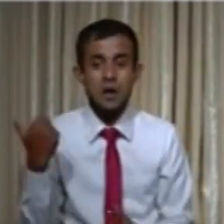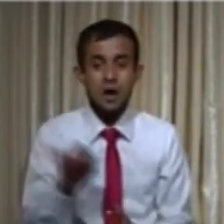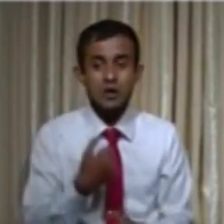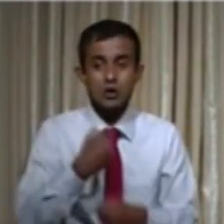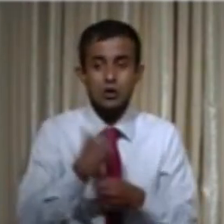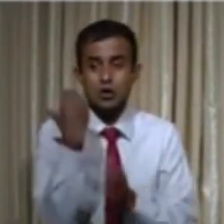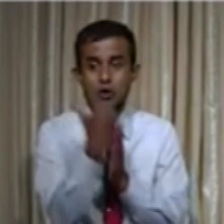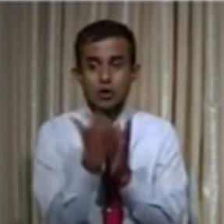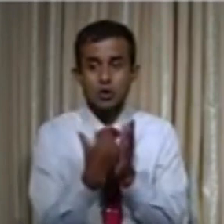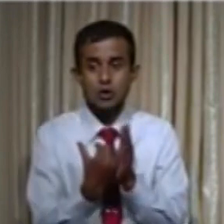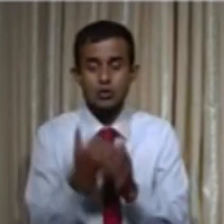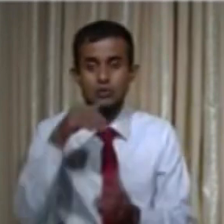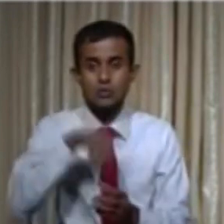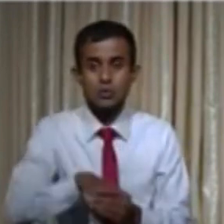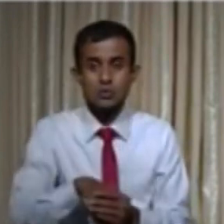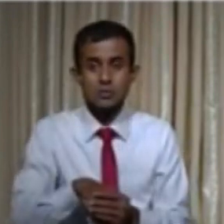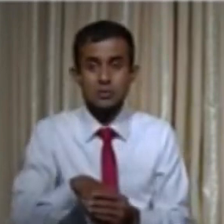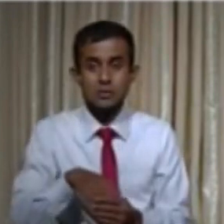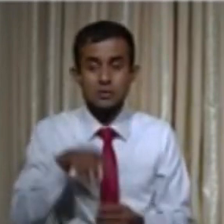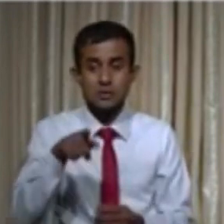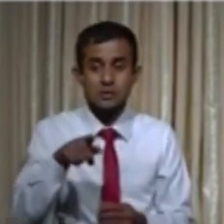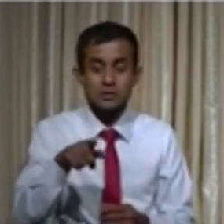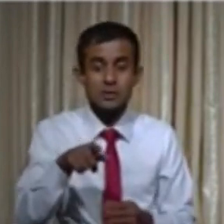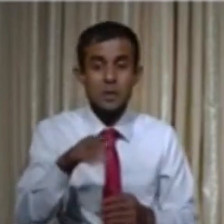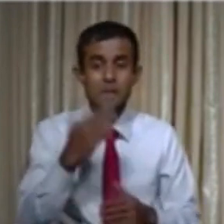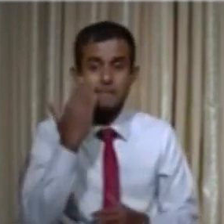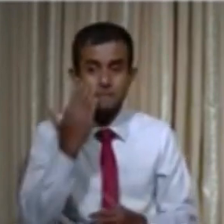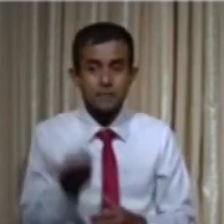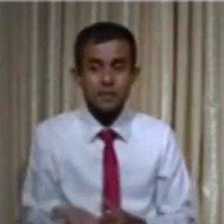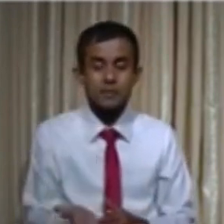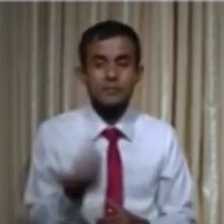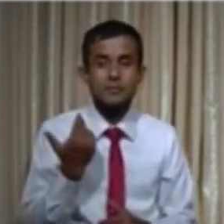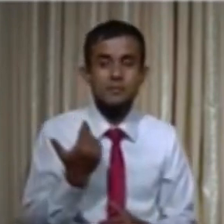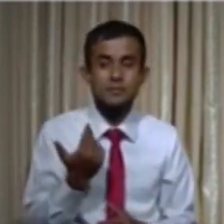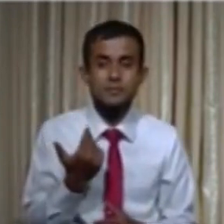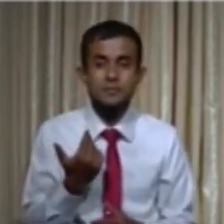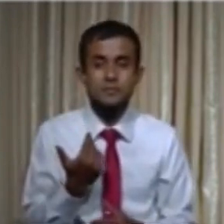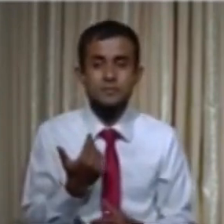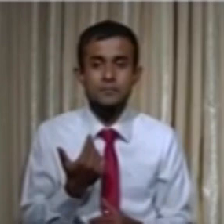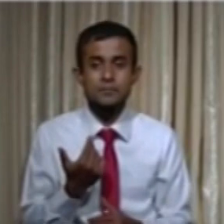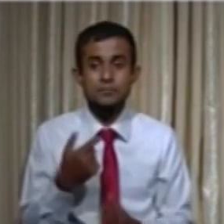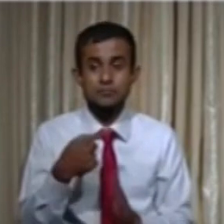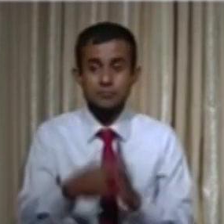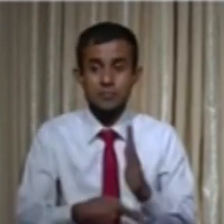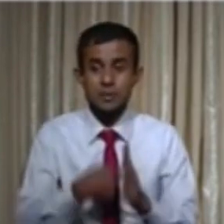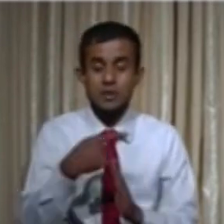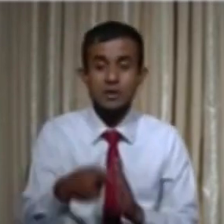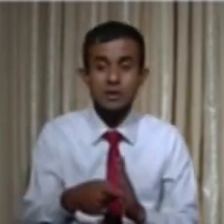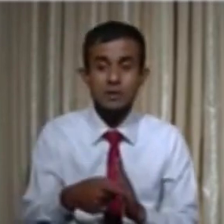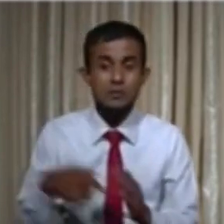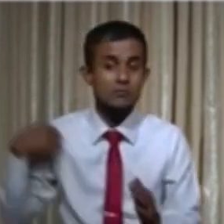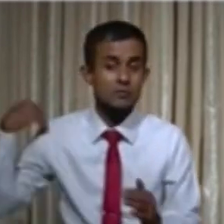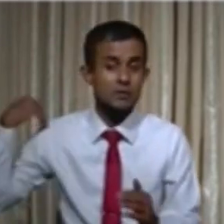and thereby preventing and not allowing the divisions that thus far has allowed this